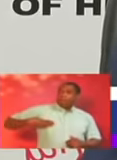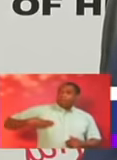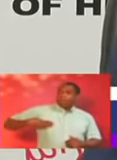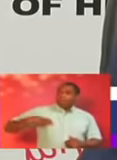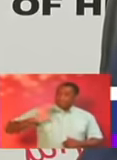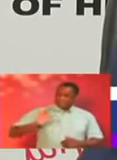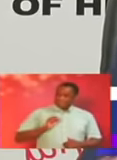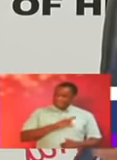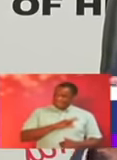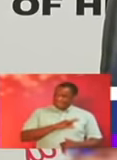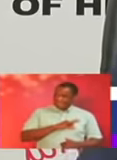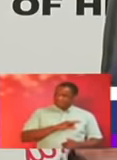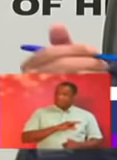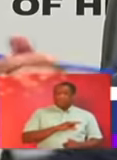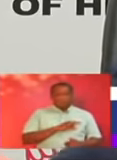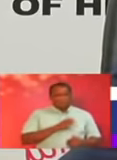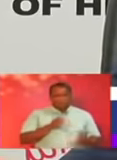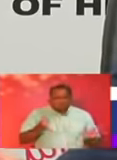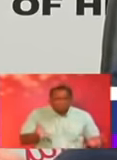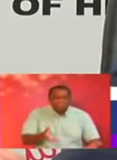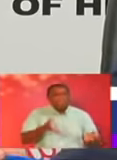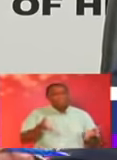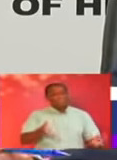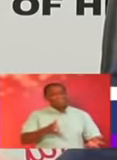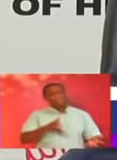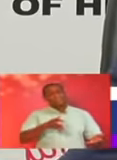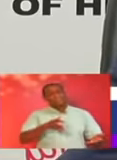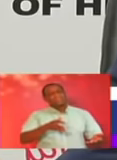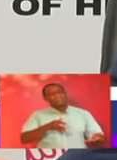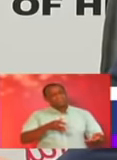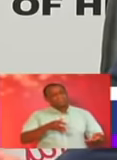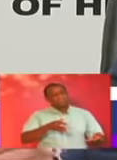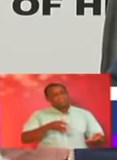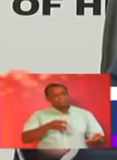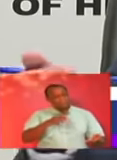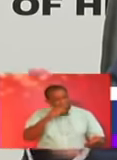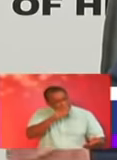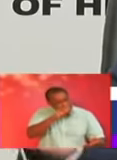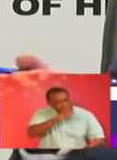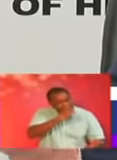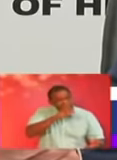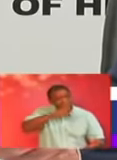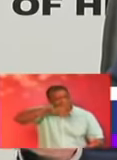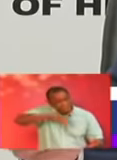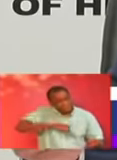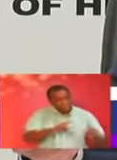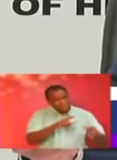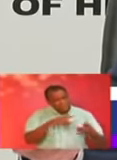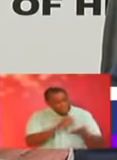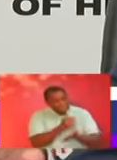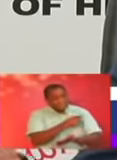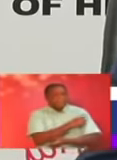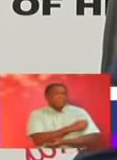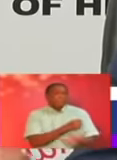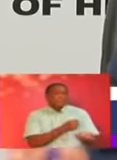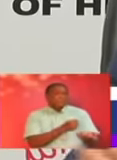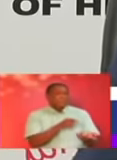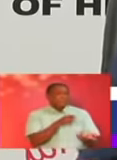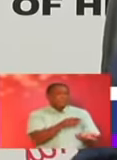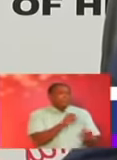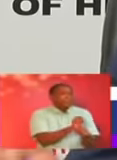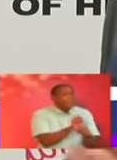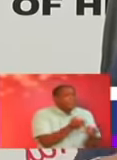them vaccinated. So when you reopen in a week's time, a more significant portion of that